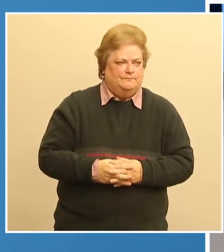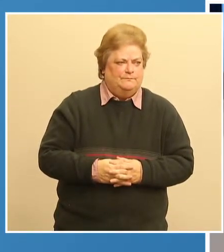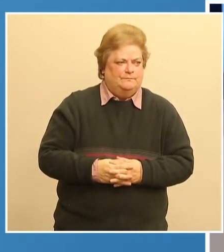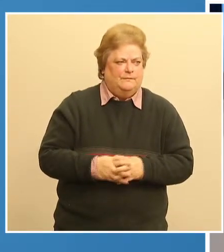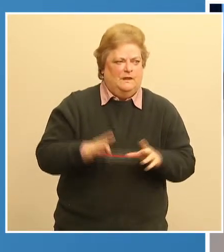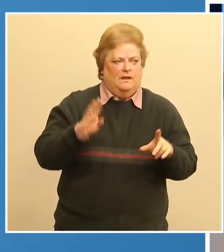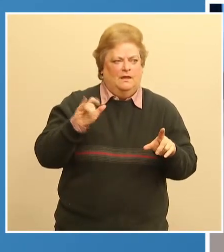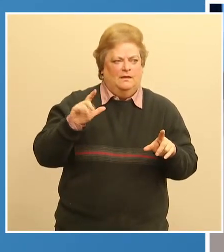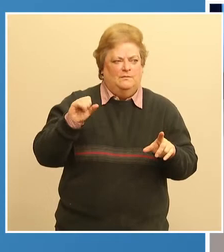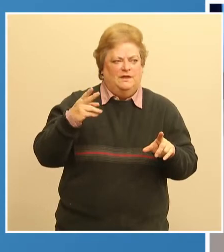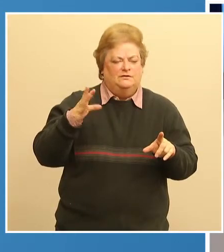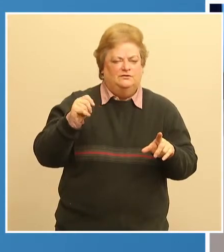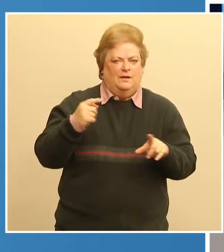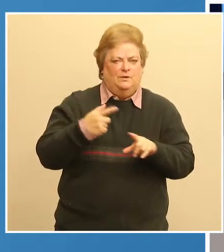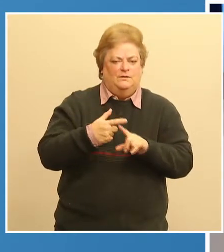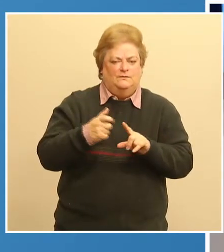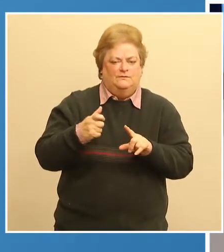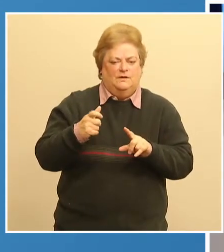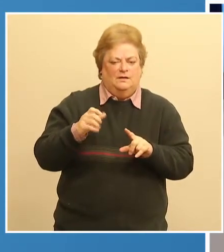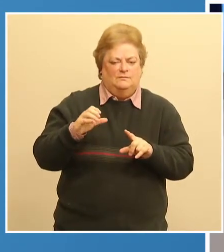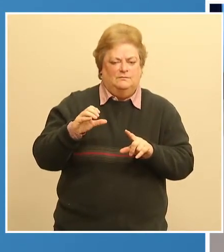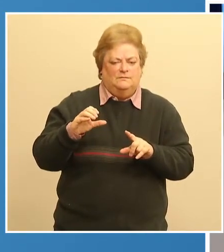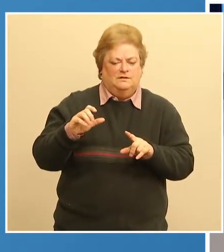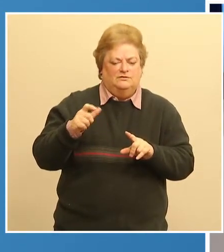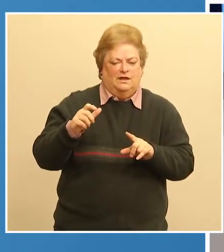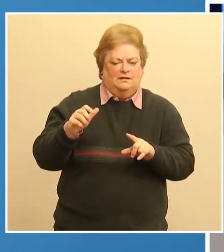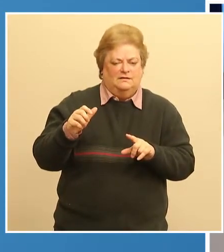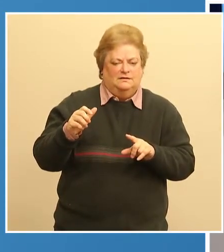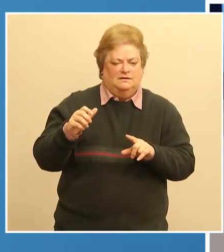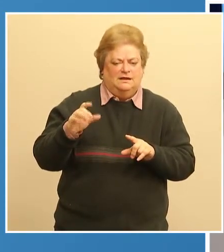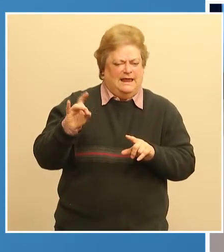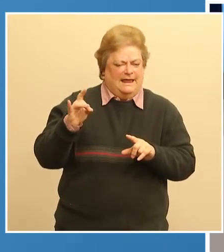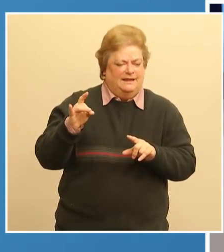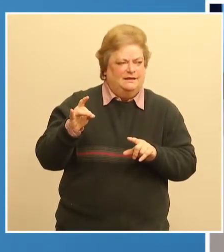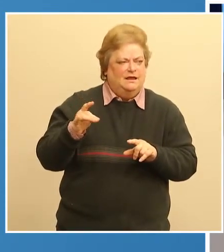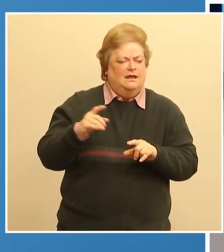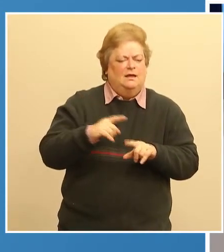And Pat, this is Bill, and I apologize, we're kind of hammering on this, but